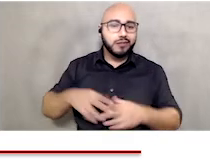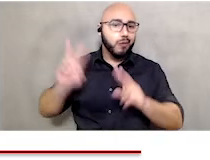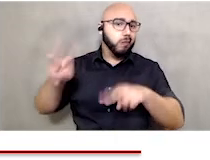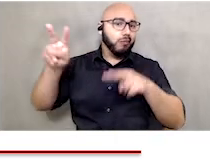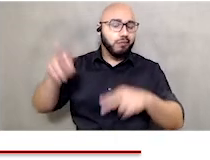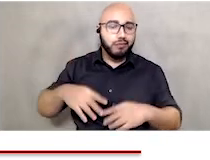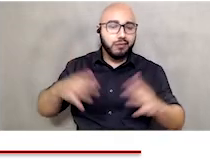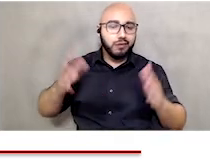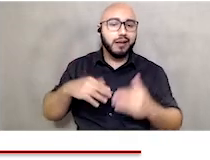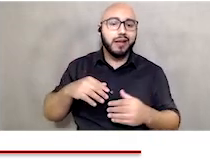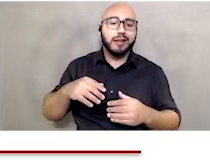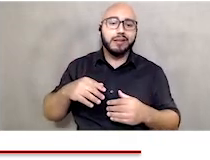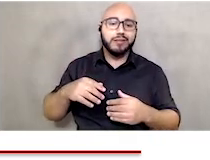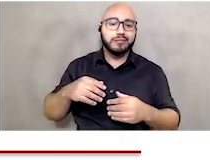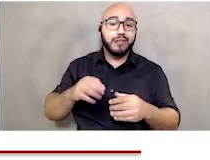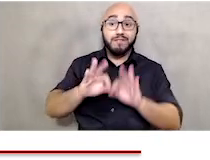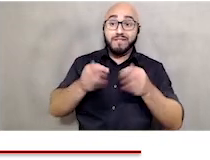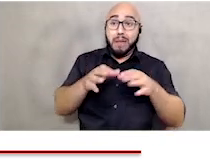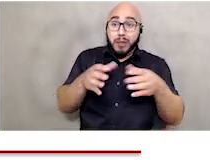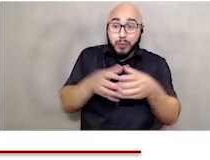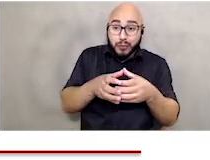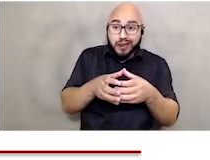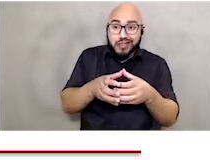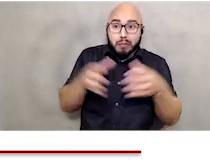and socioeconomic stressors as